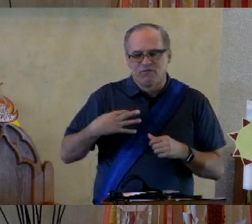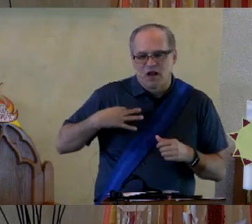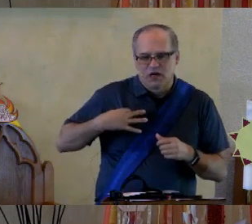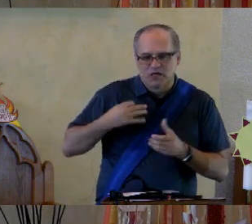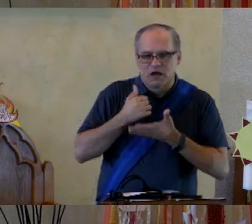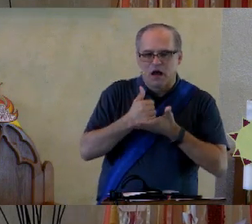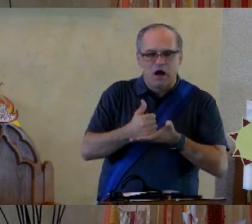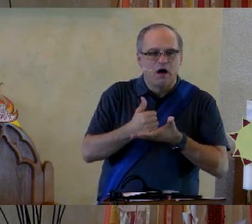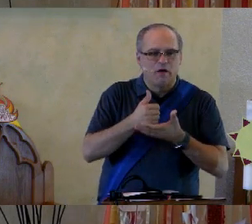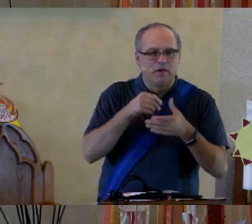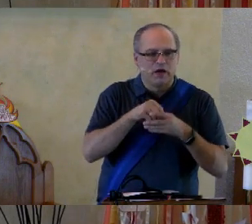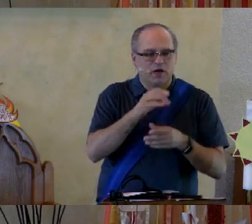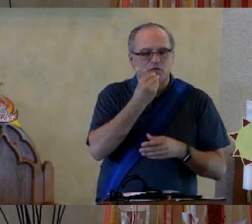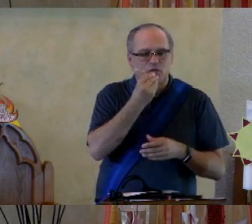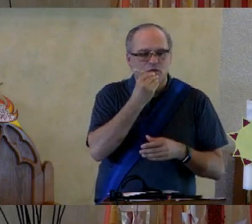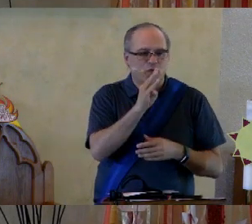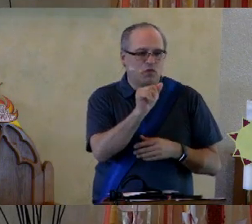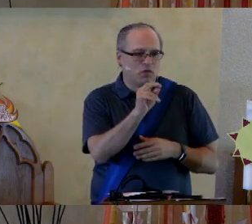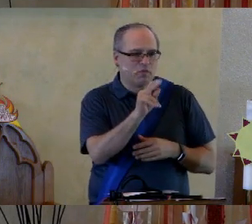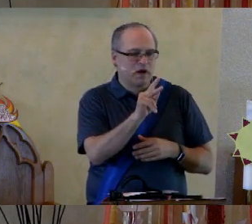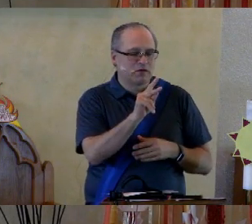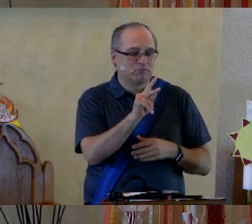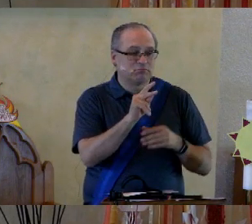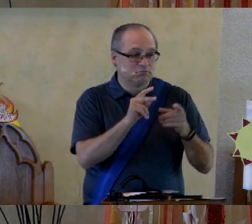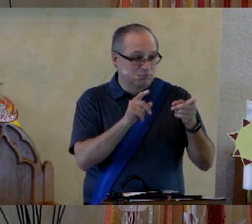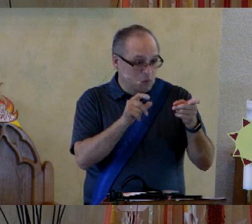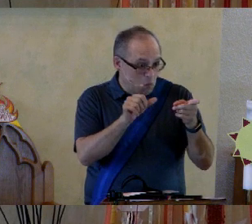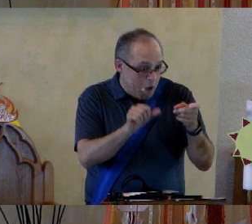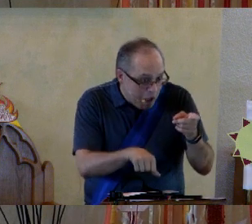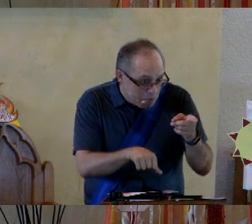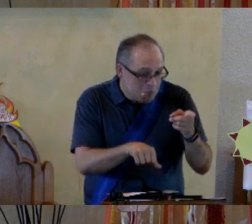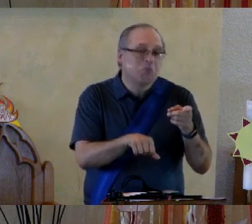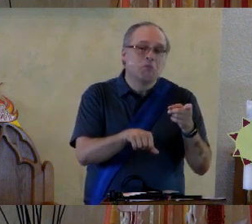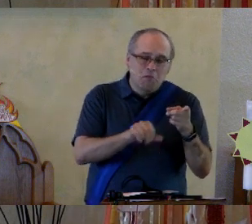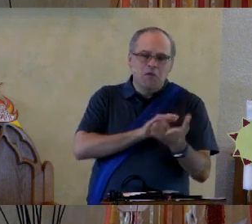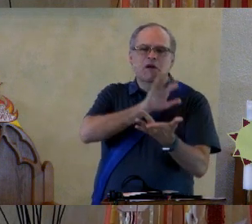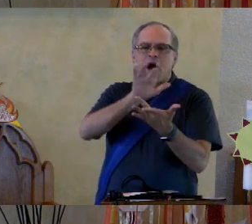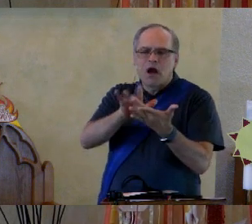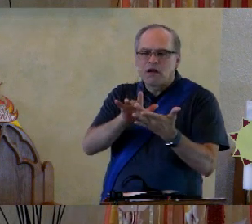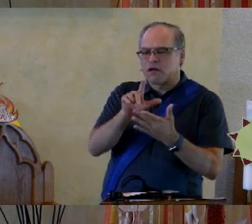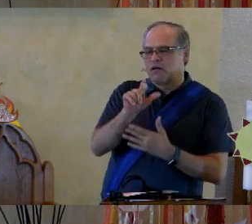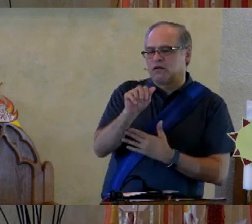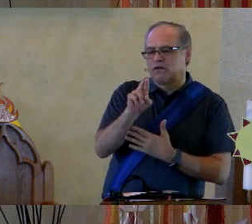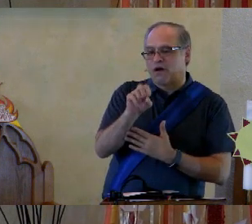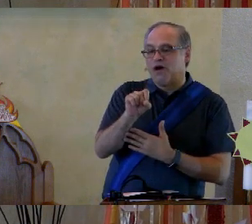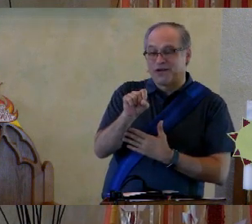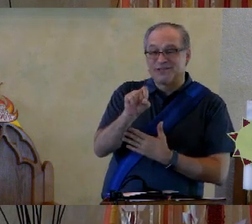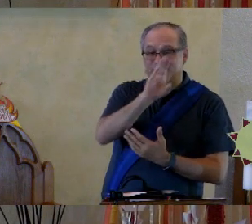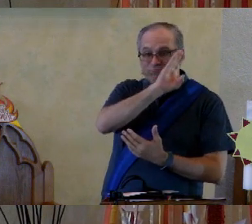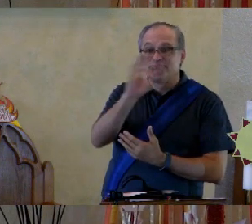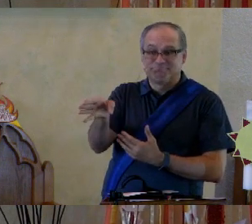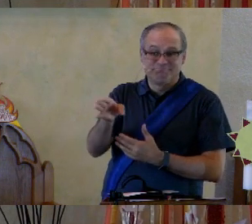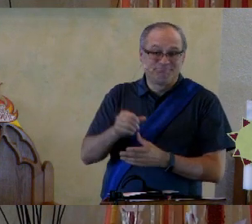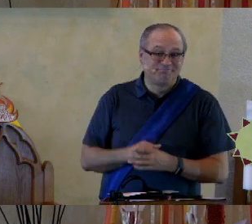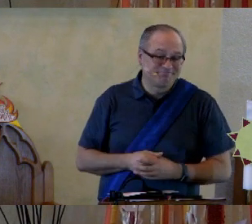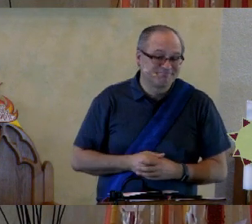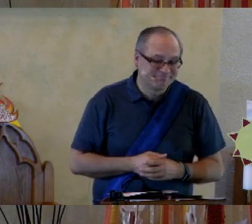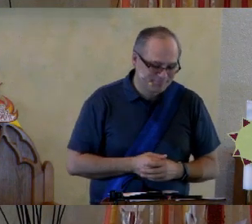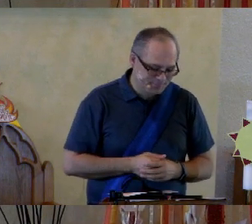bank and help them. If that's something you could do, please contact Lars directly and let them know.